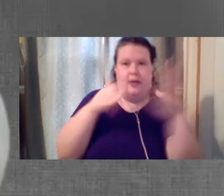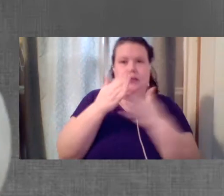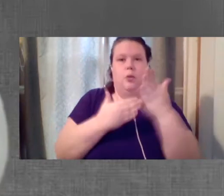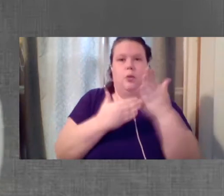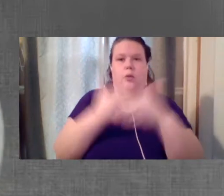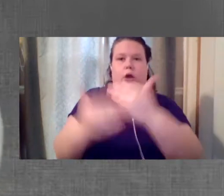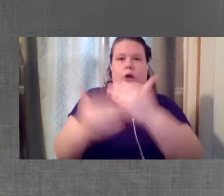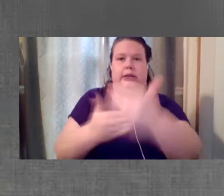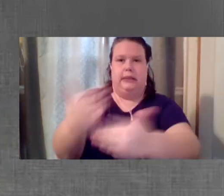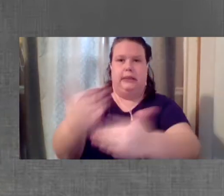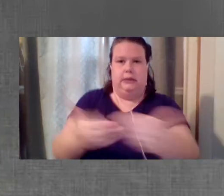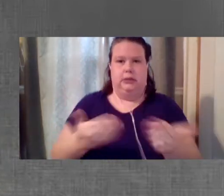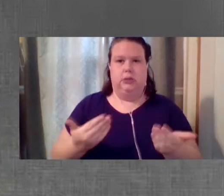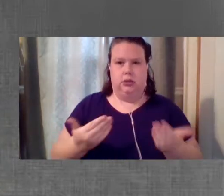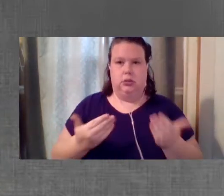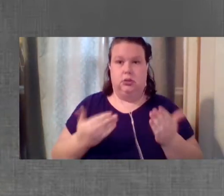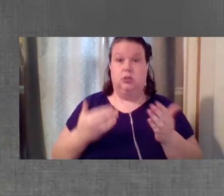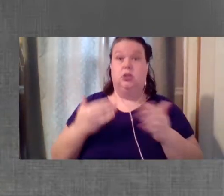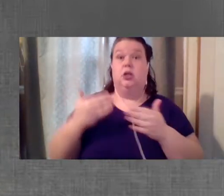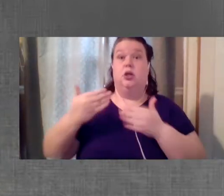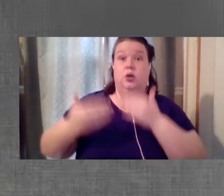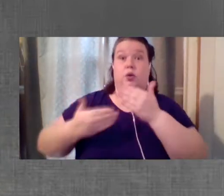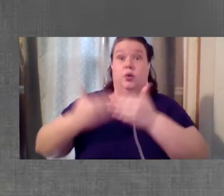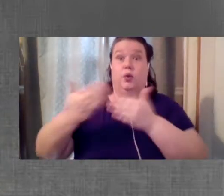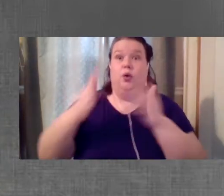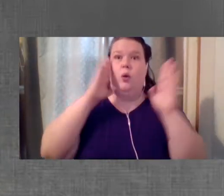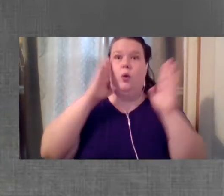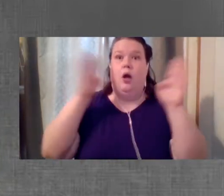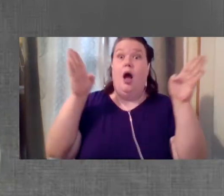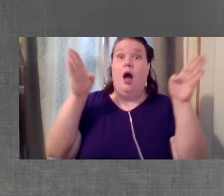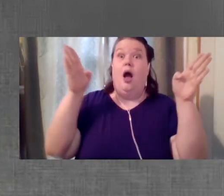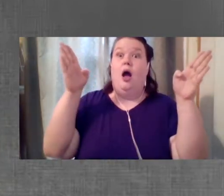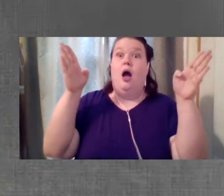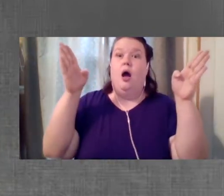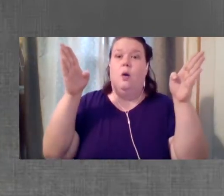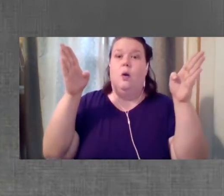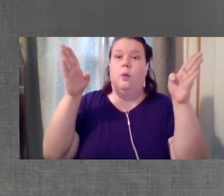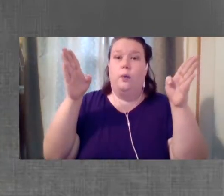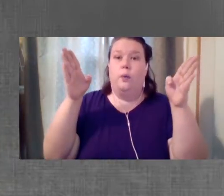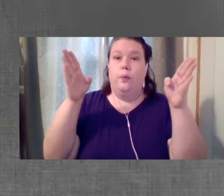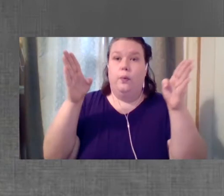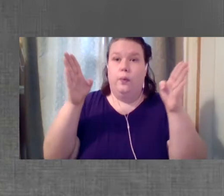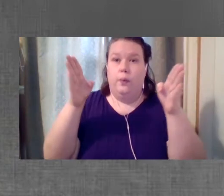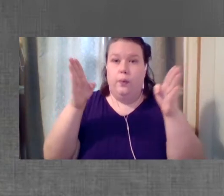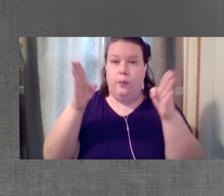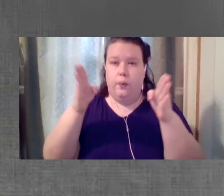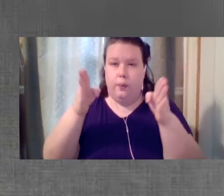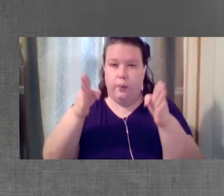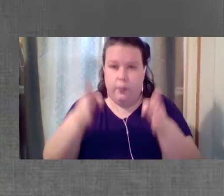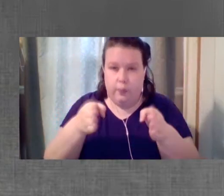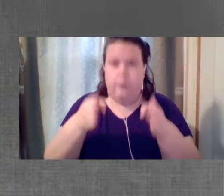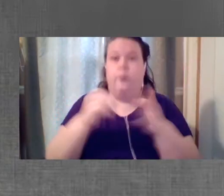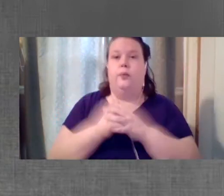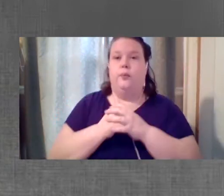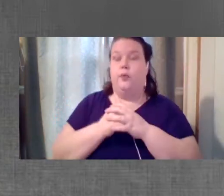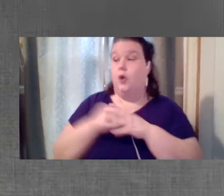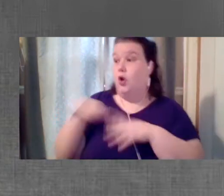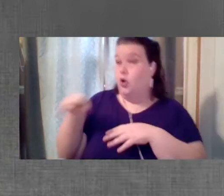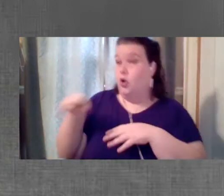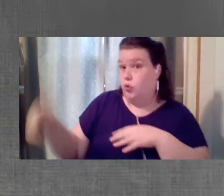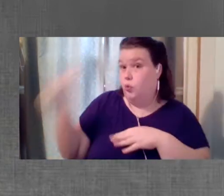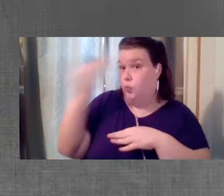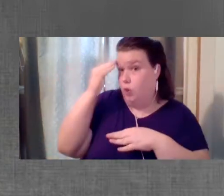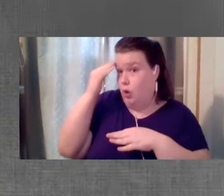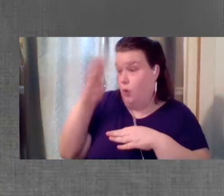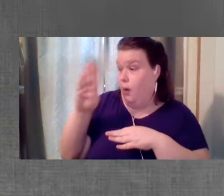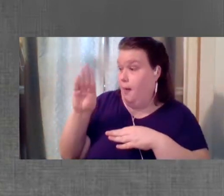as we get that, um, bonding capacity information to you. Then we'll be coming back to you. Okay. Now that you know this, now, what do you